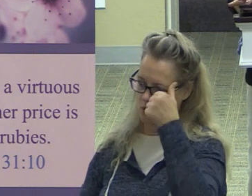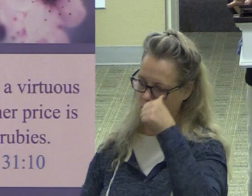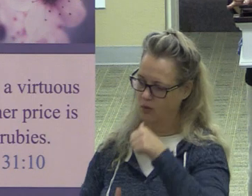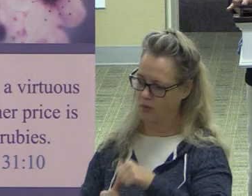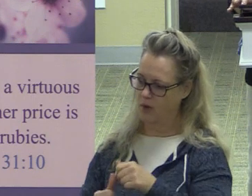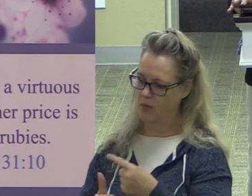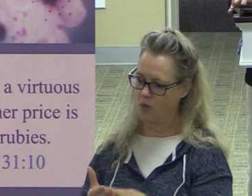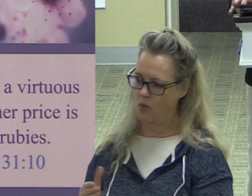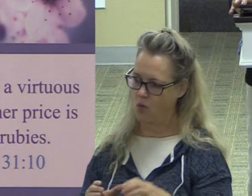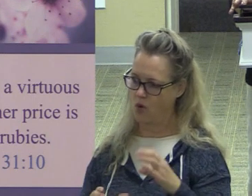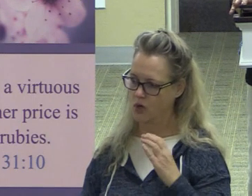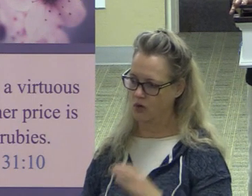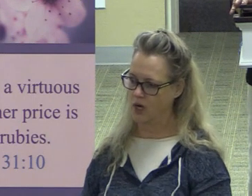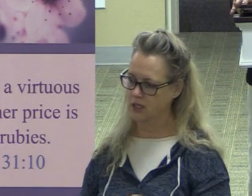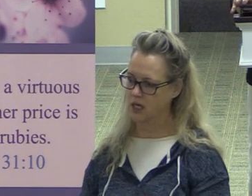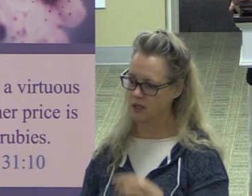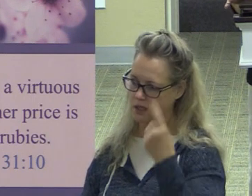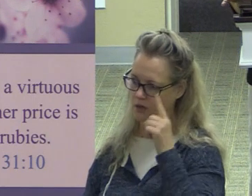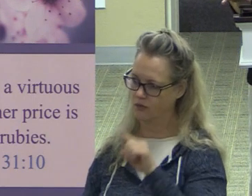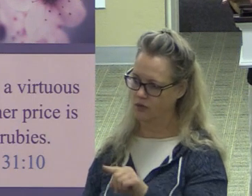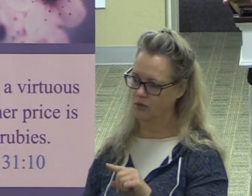Remember what Christ has done for you.